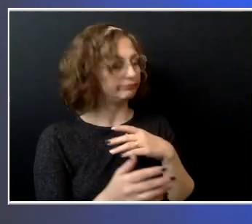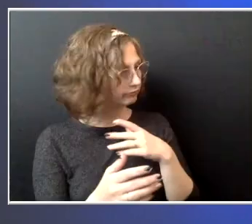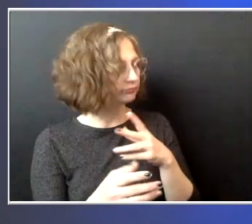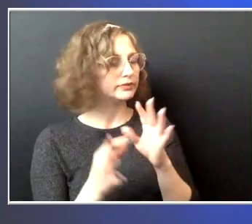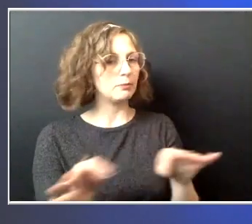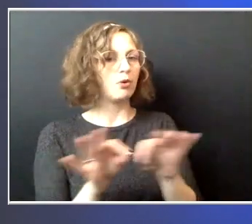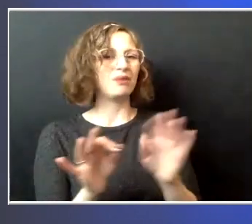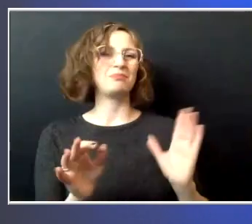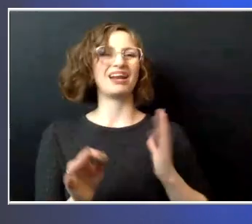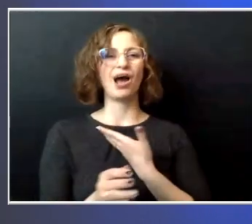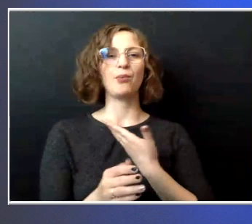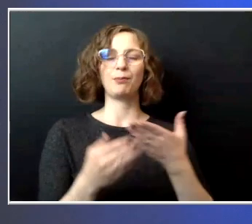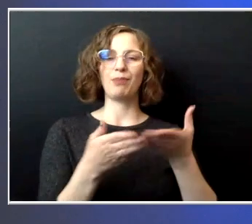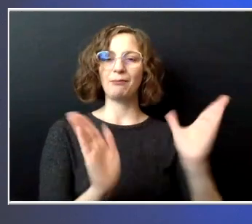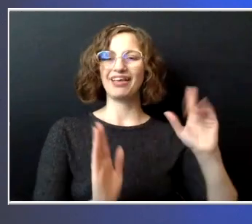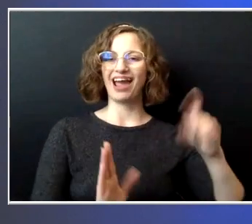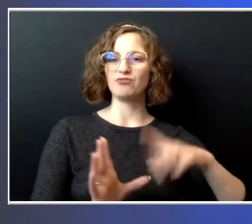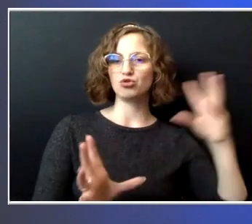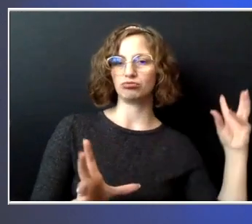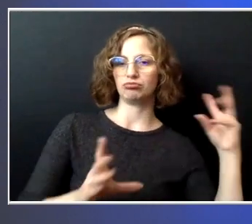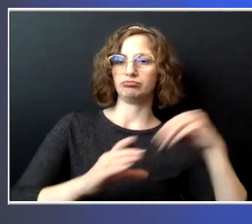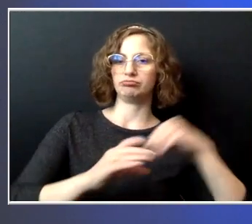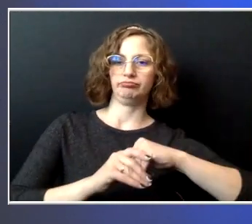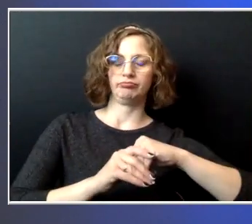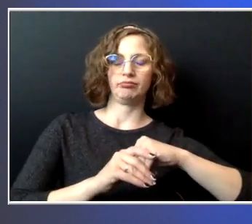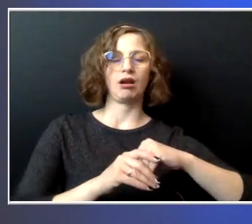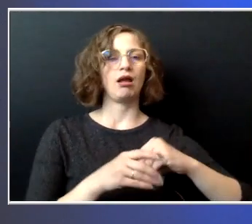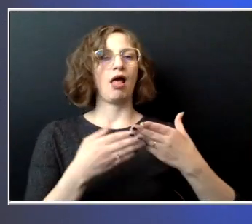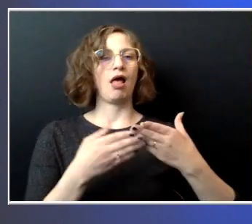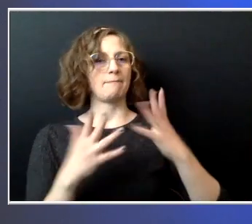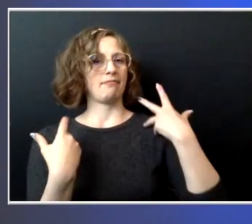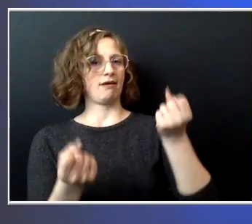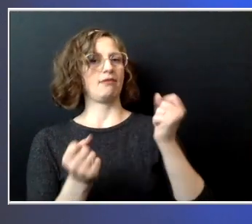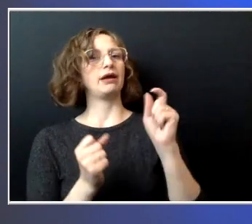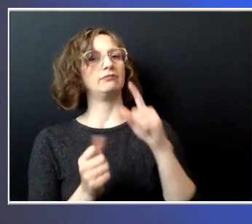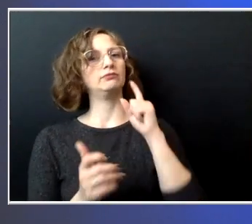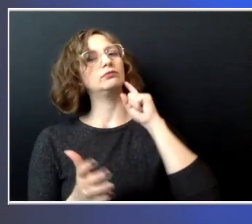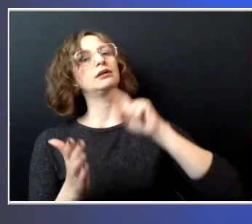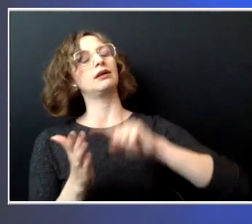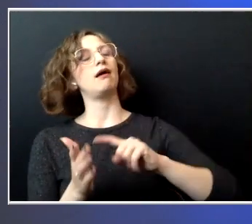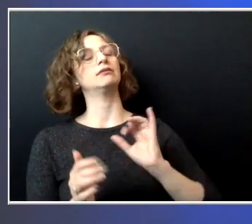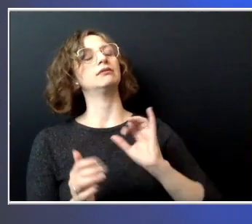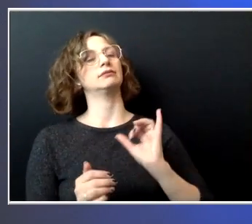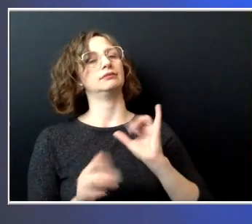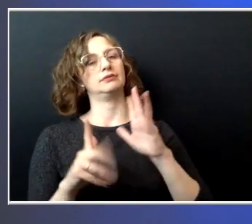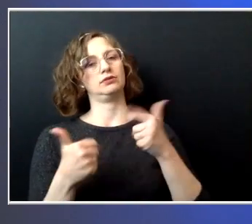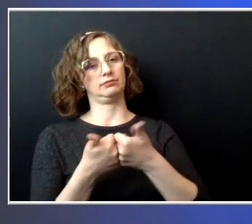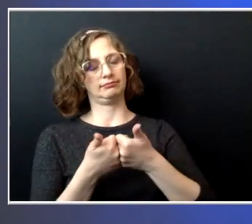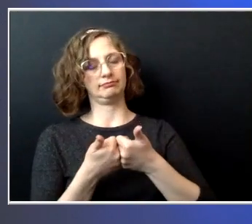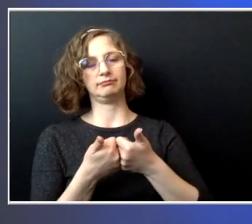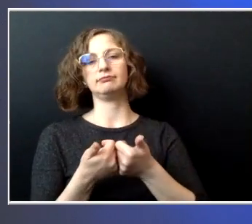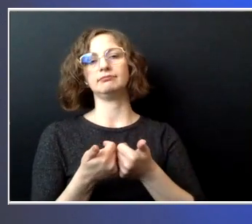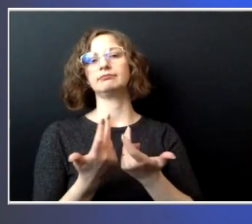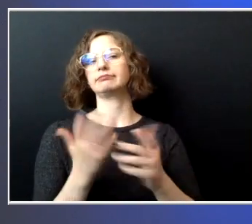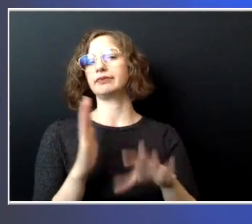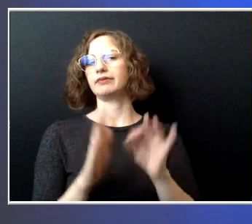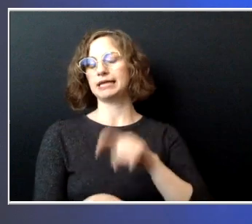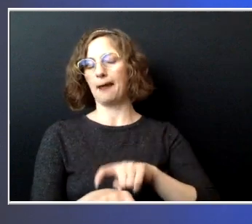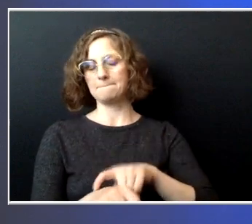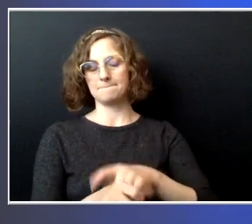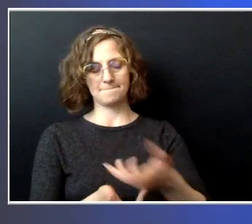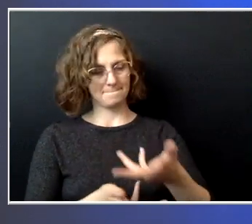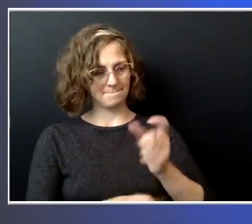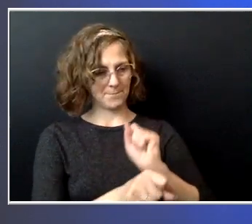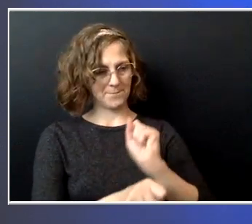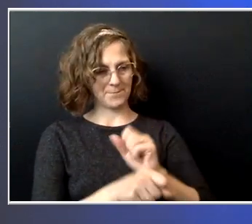And the public health side has to recognize the challenges of being able to find the time to engage at some of the work at the local level. But I think better